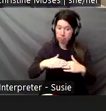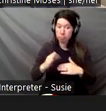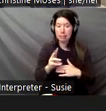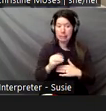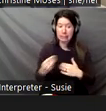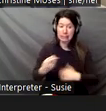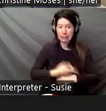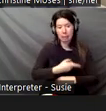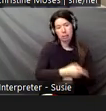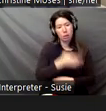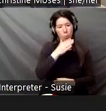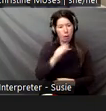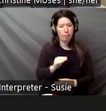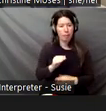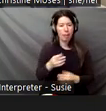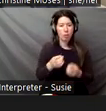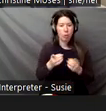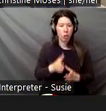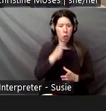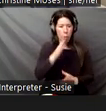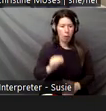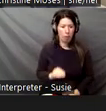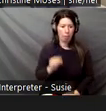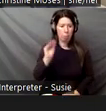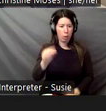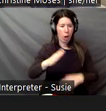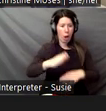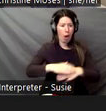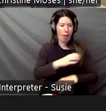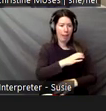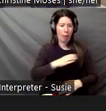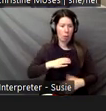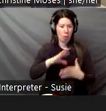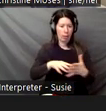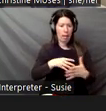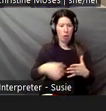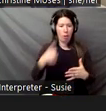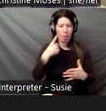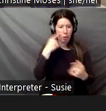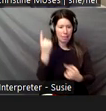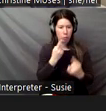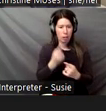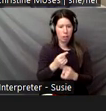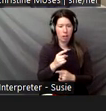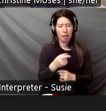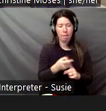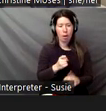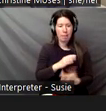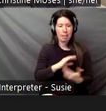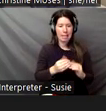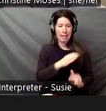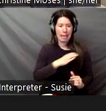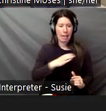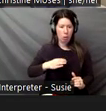the council calendar for consideration by city council within 15 days thereafter. If the board recommends a change